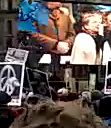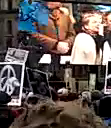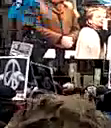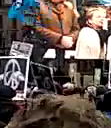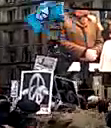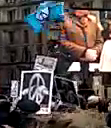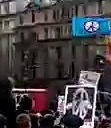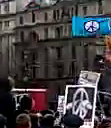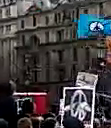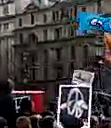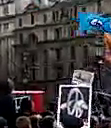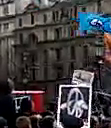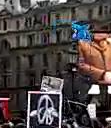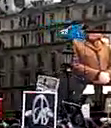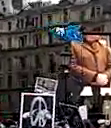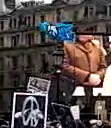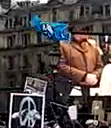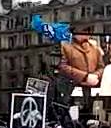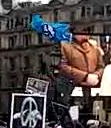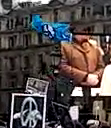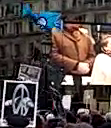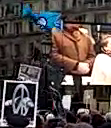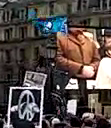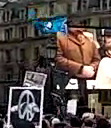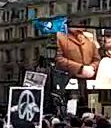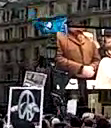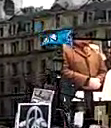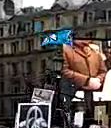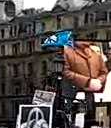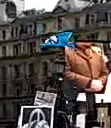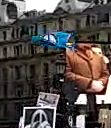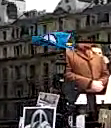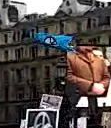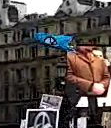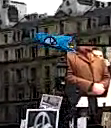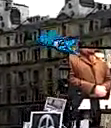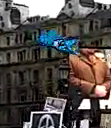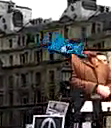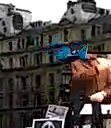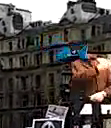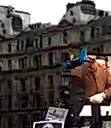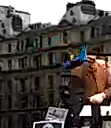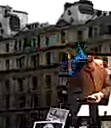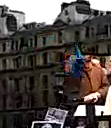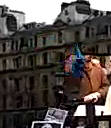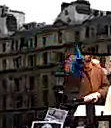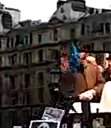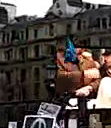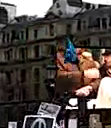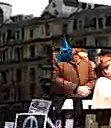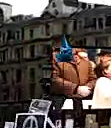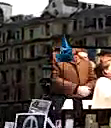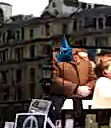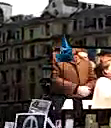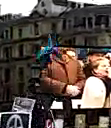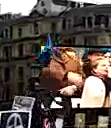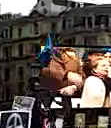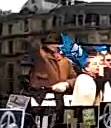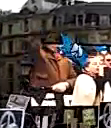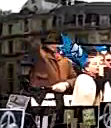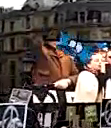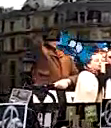us, and none more prominent now than the government of Scotland. And